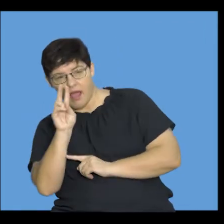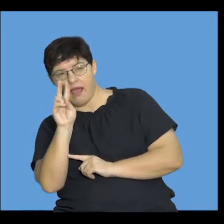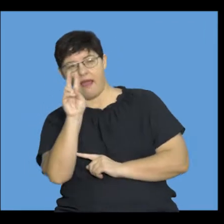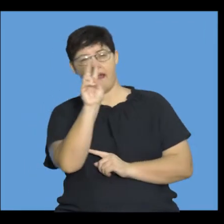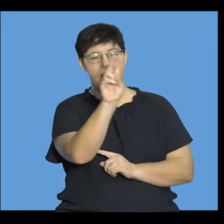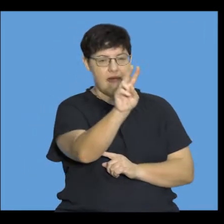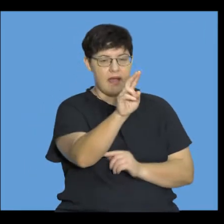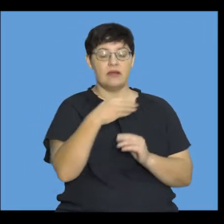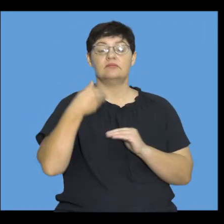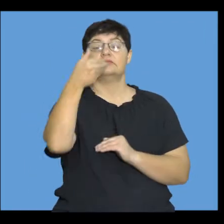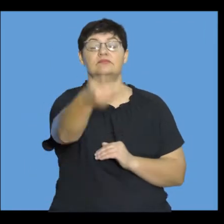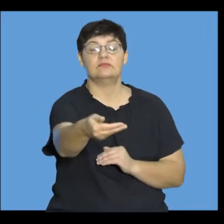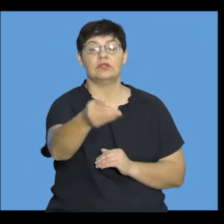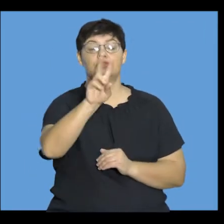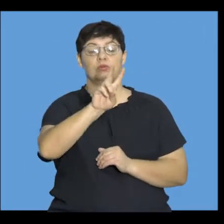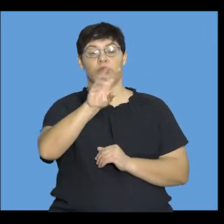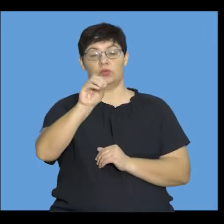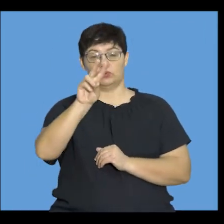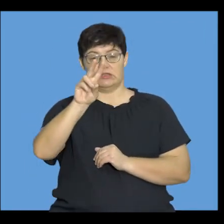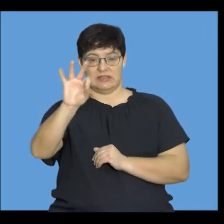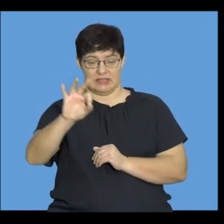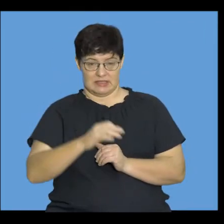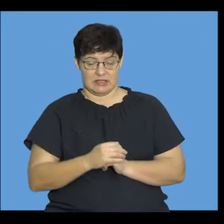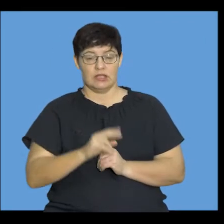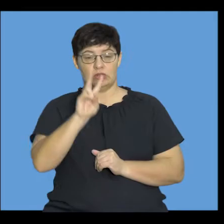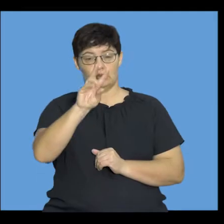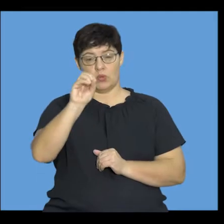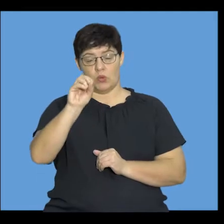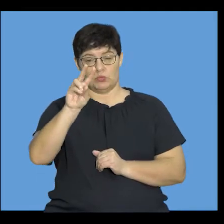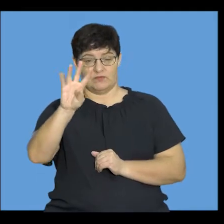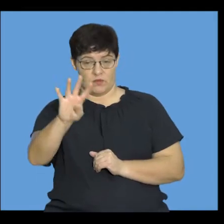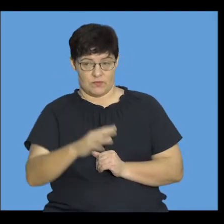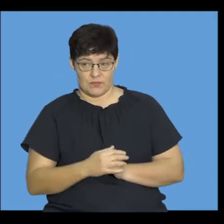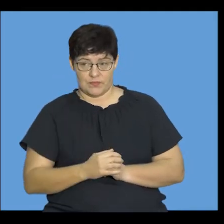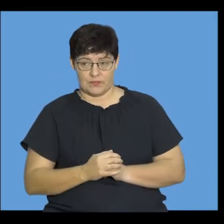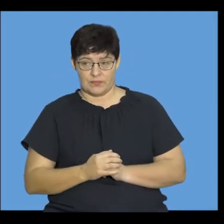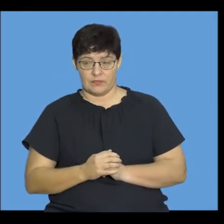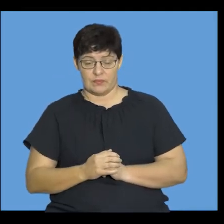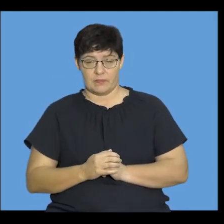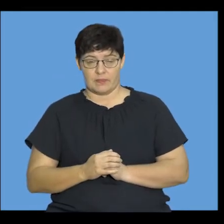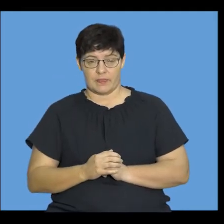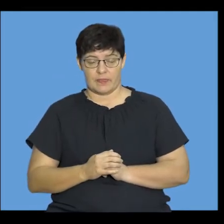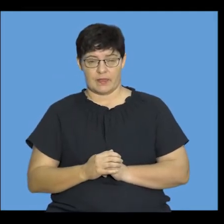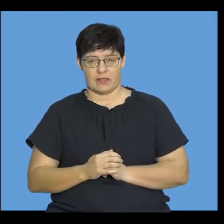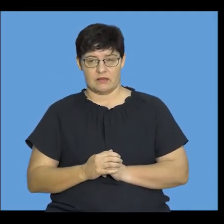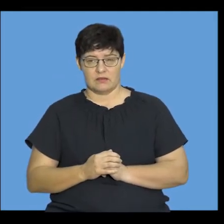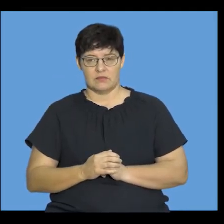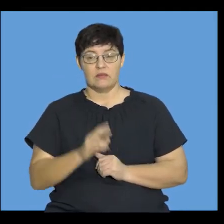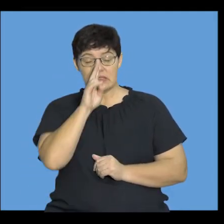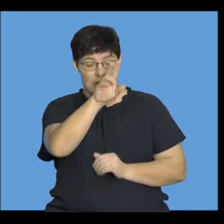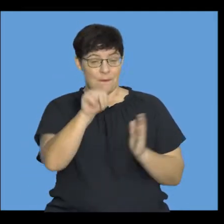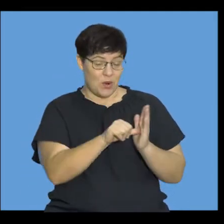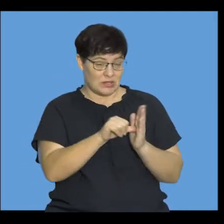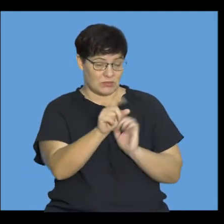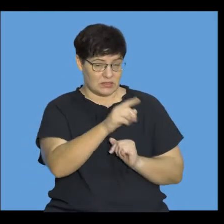to 2023, 2024. Again, what are we looking at? Watch this here. This is important.